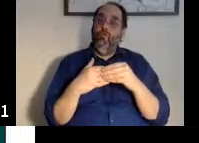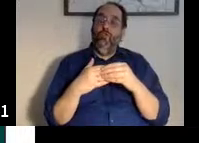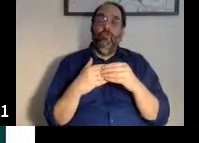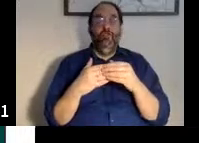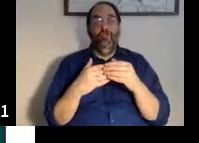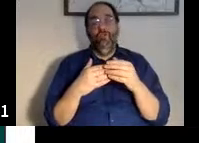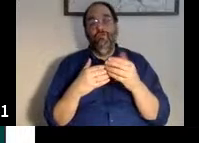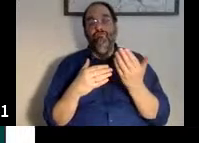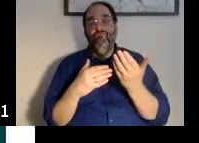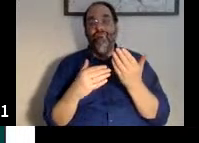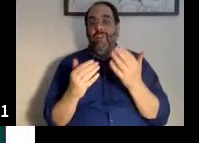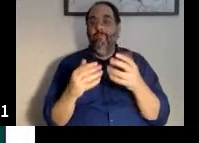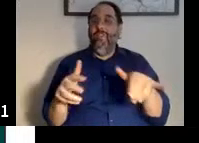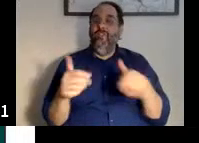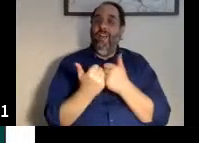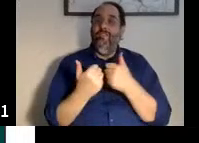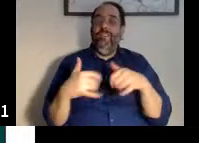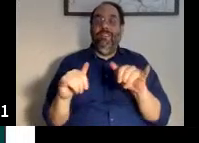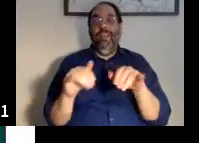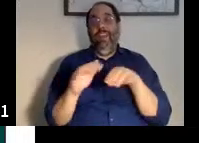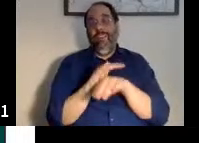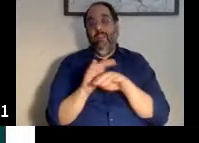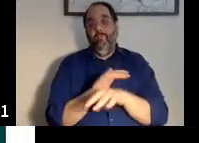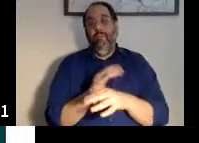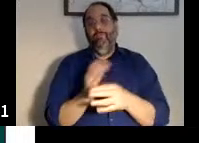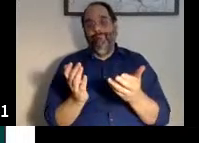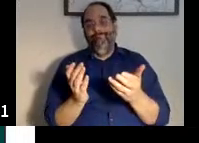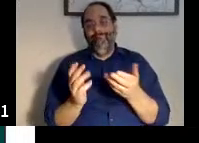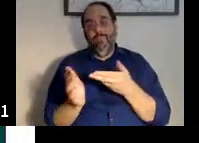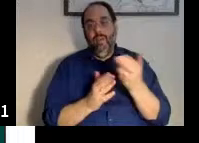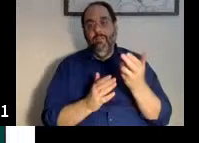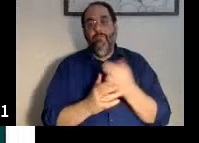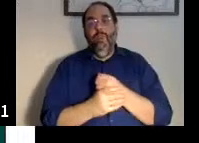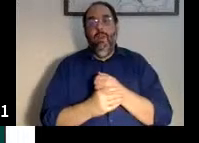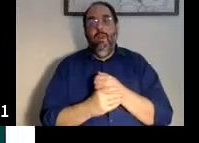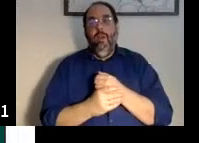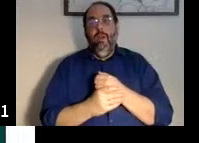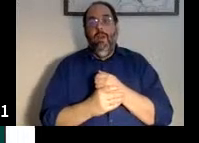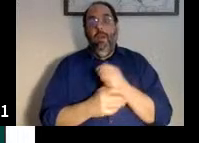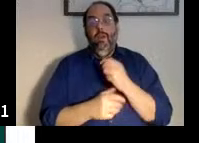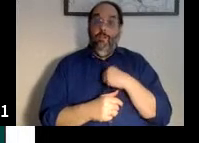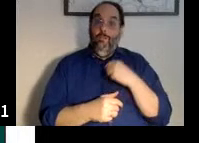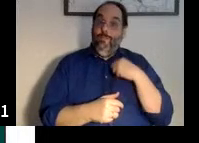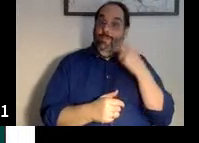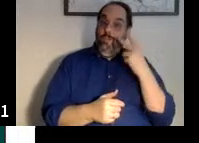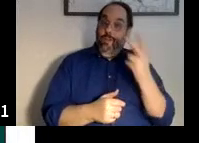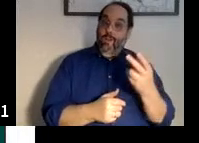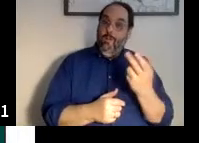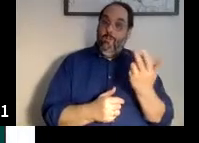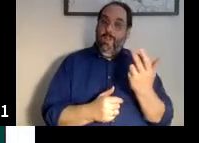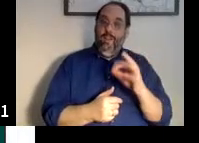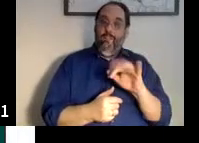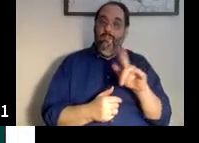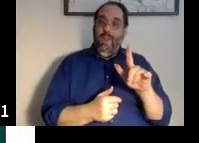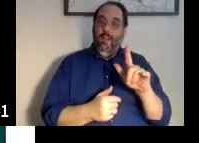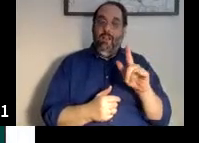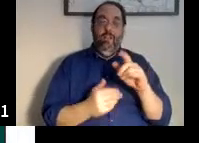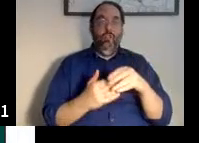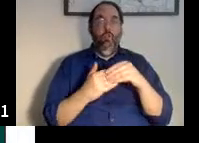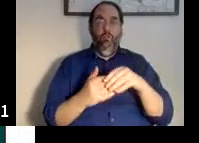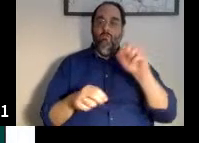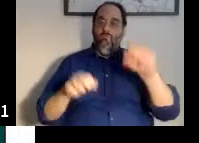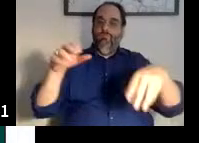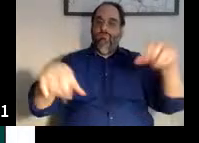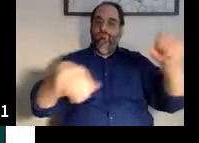to maintain the accessibility of it, of the accessible routes. And that's where we saw that loose fill and